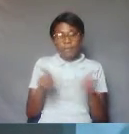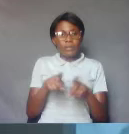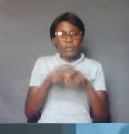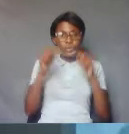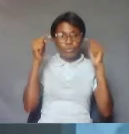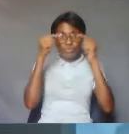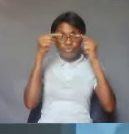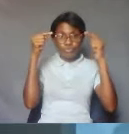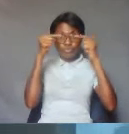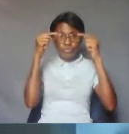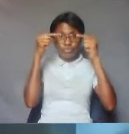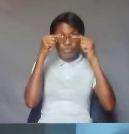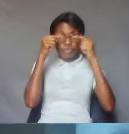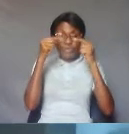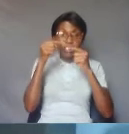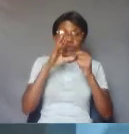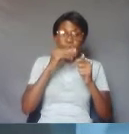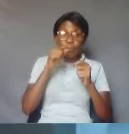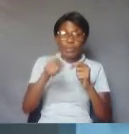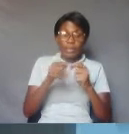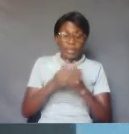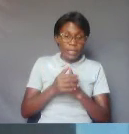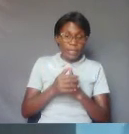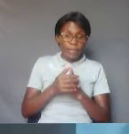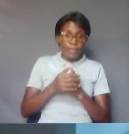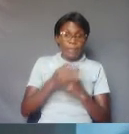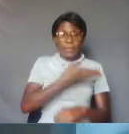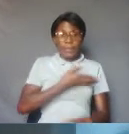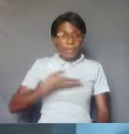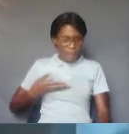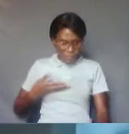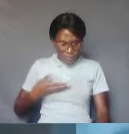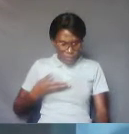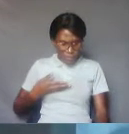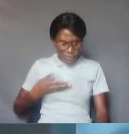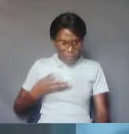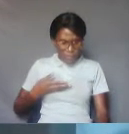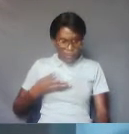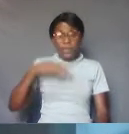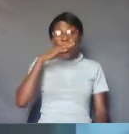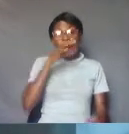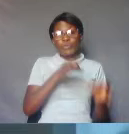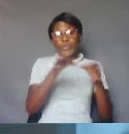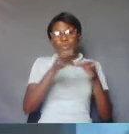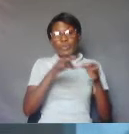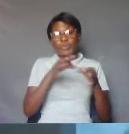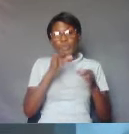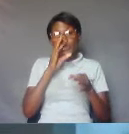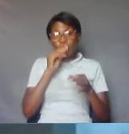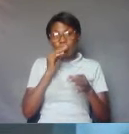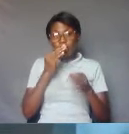has had ableist undertones. A lady called Deborah Creamer sums this up quite well. She says,